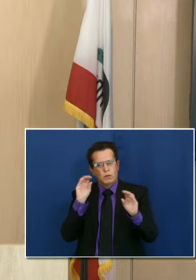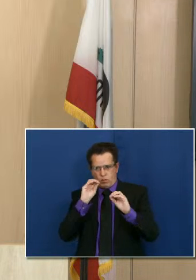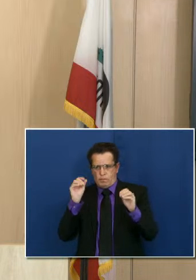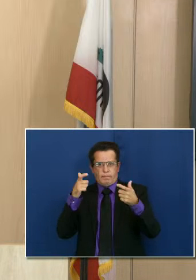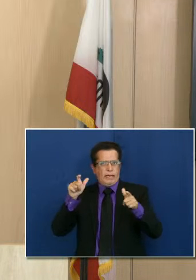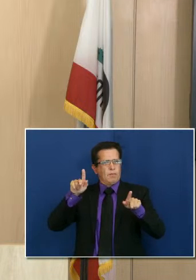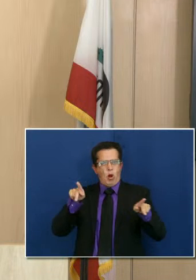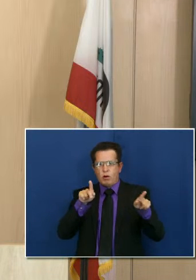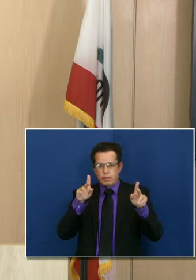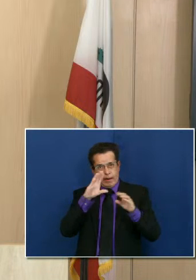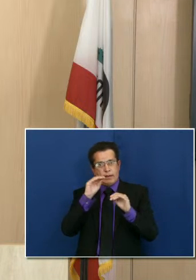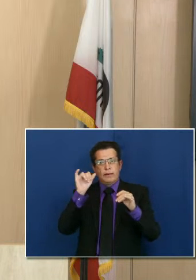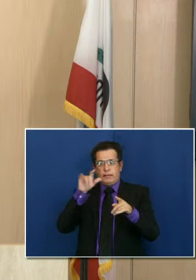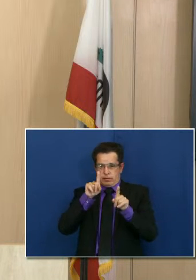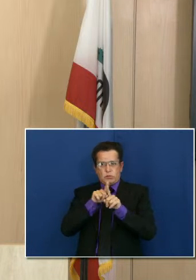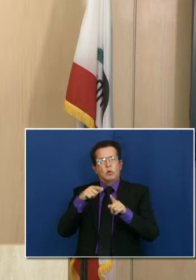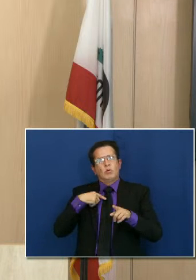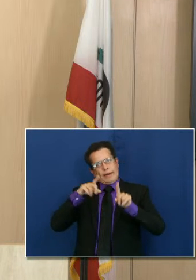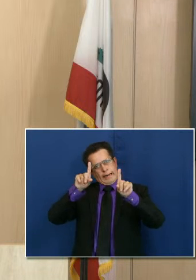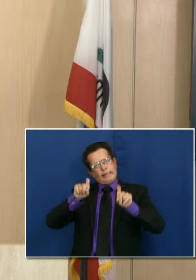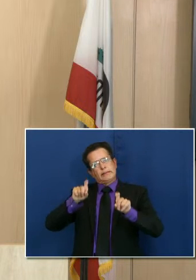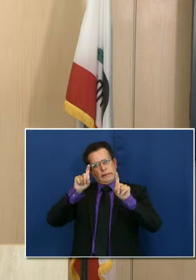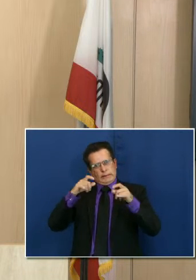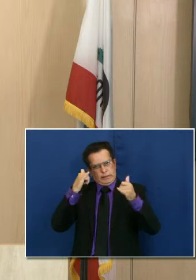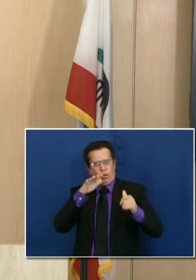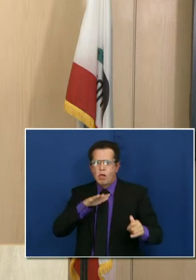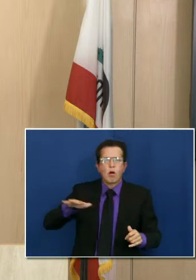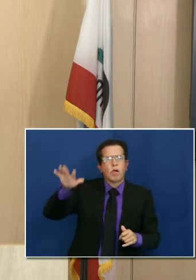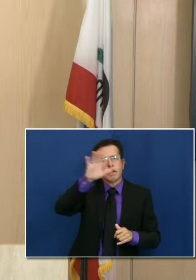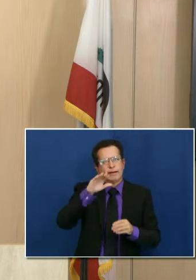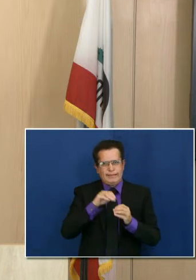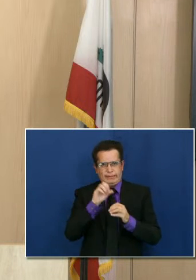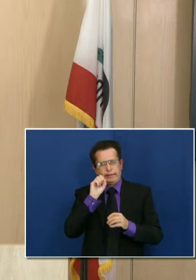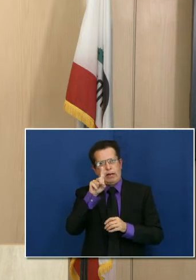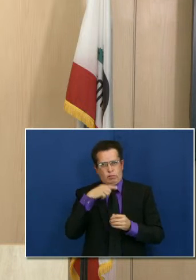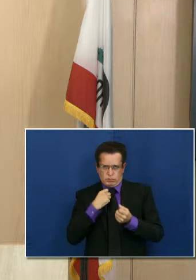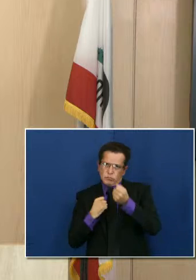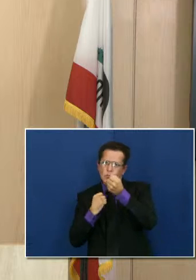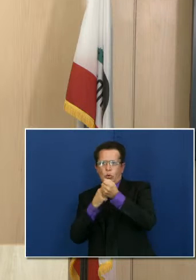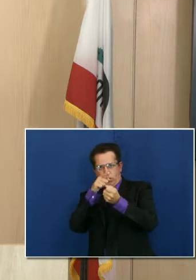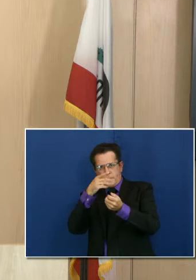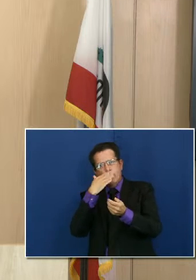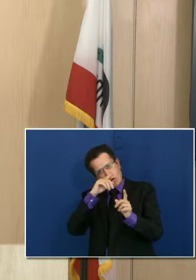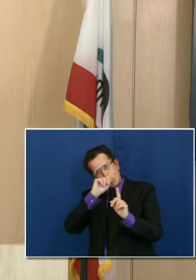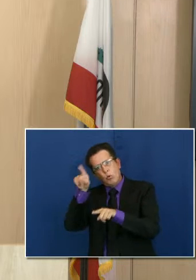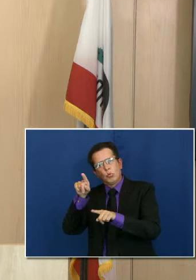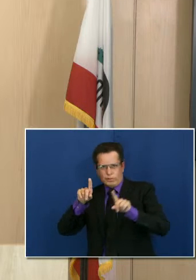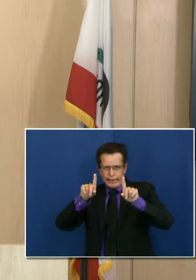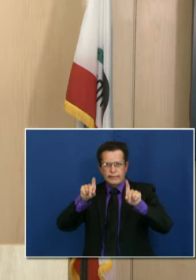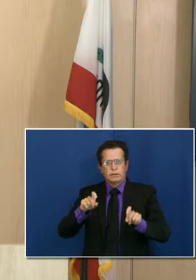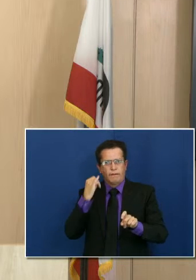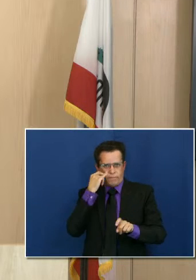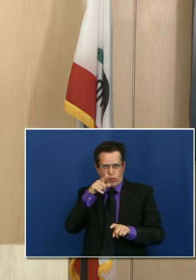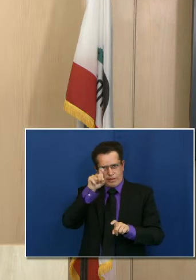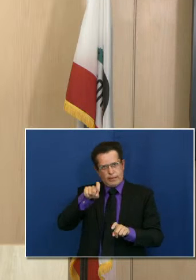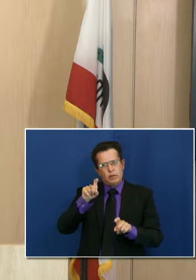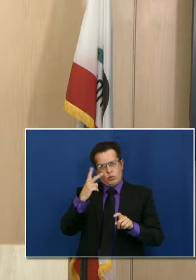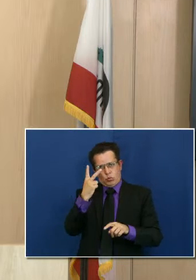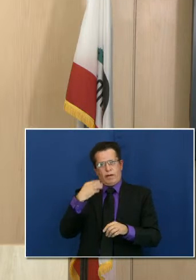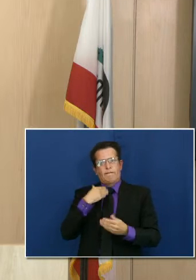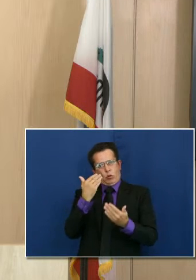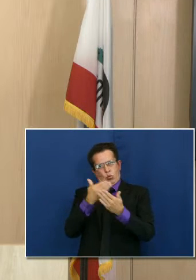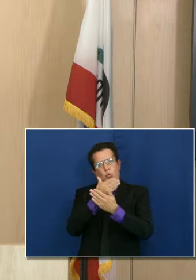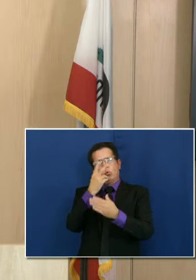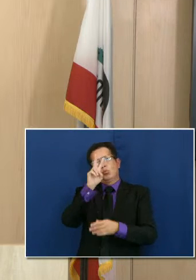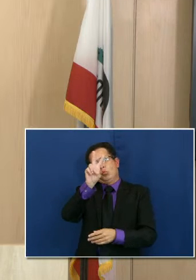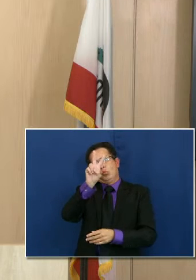still conducting testings throughout the region, and I urge you to take advantage of these tests. There's 2 new county COVID